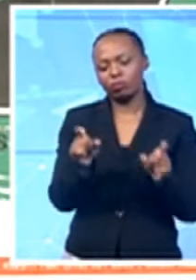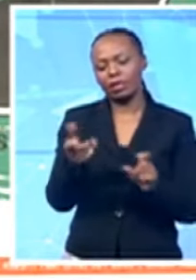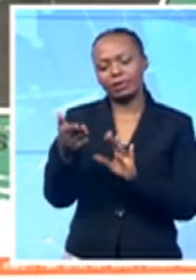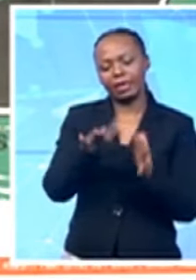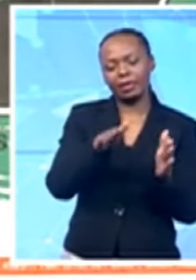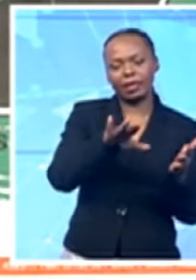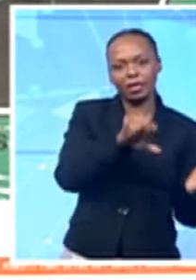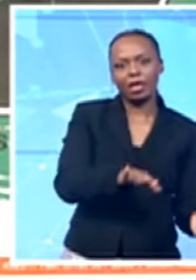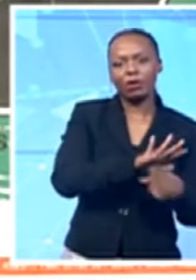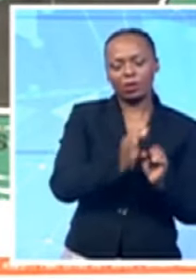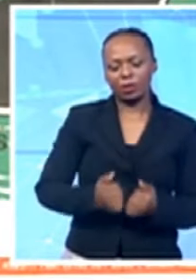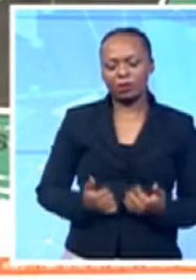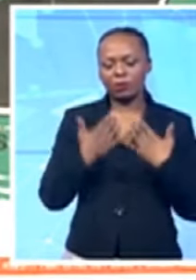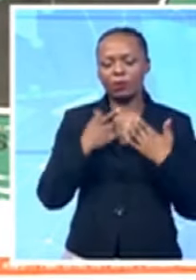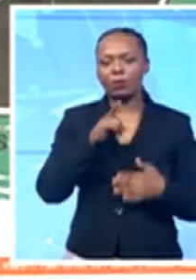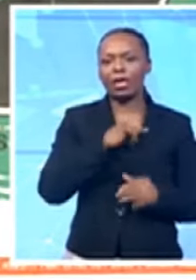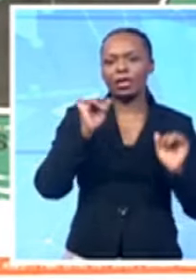had over